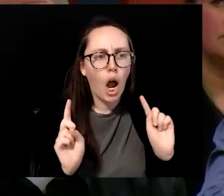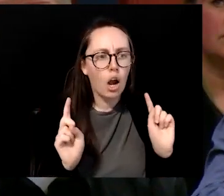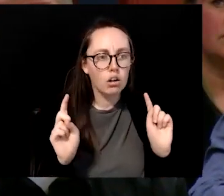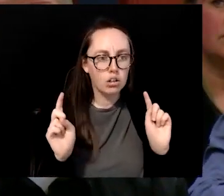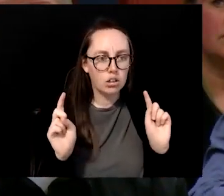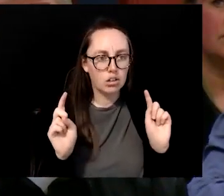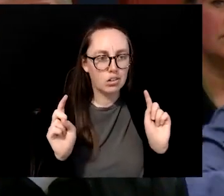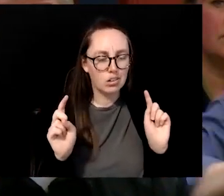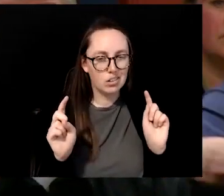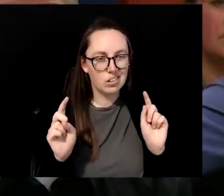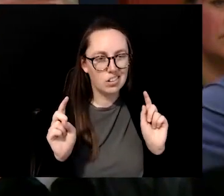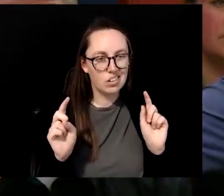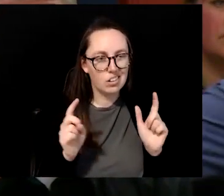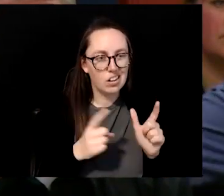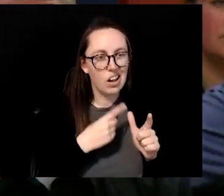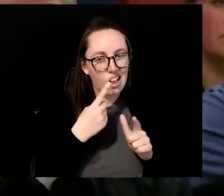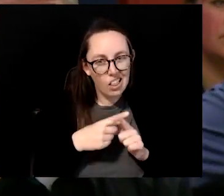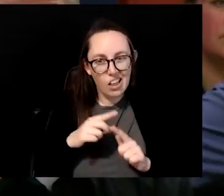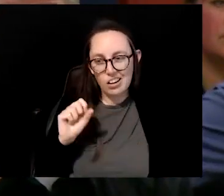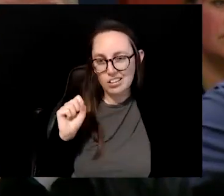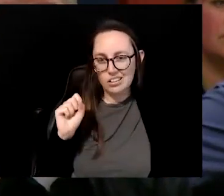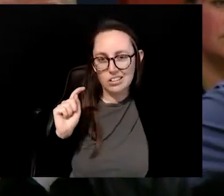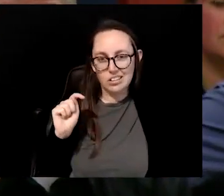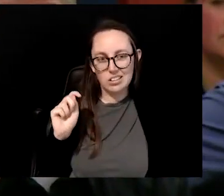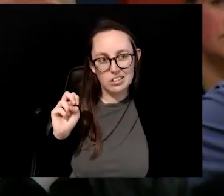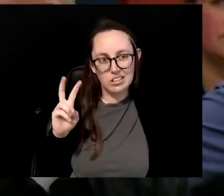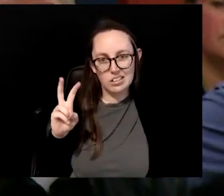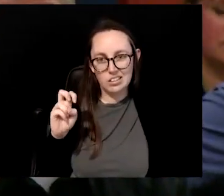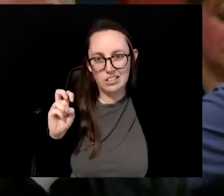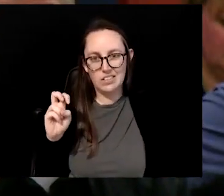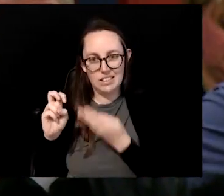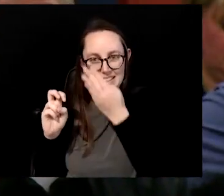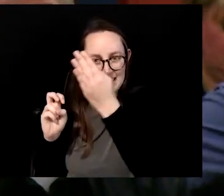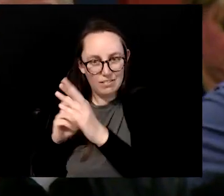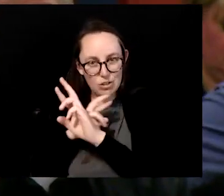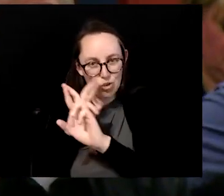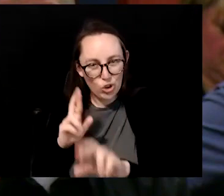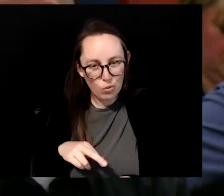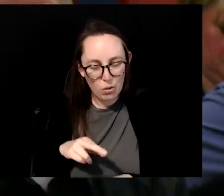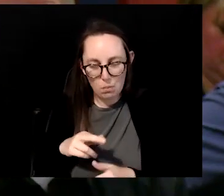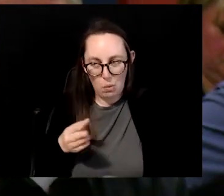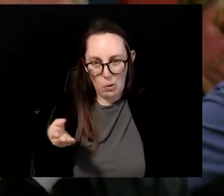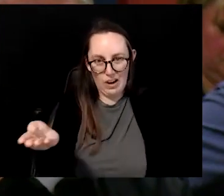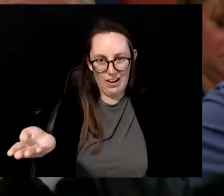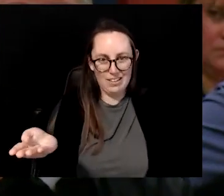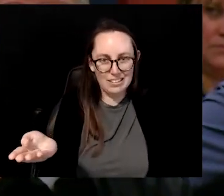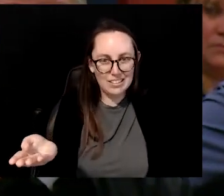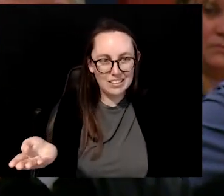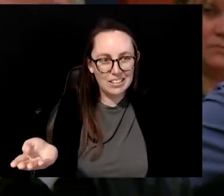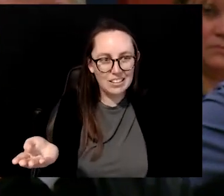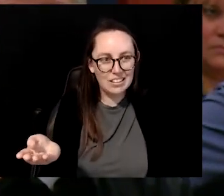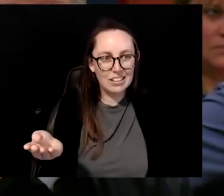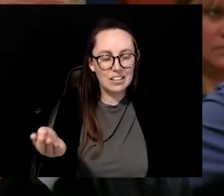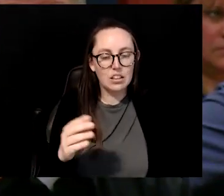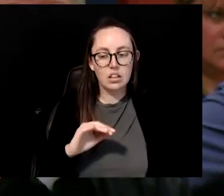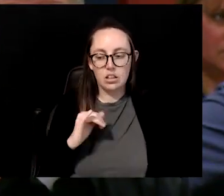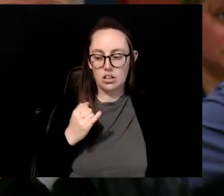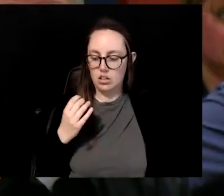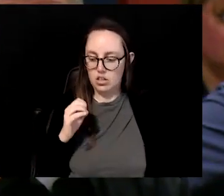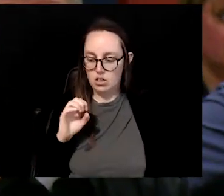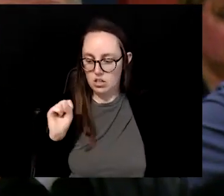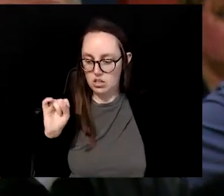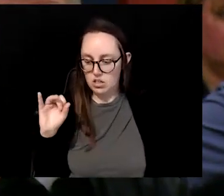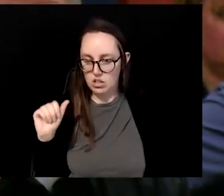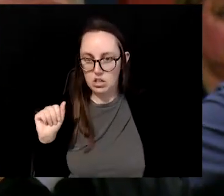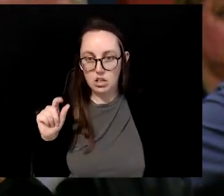when when Steve puts the report on your desk and um Jessica noted that you had received